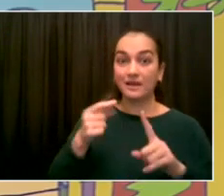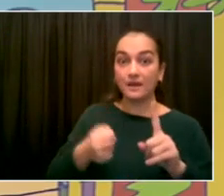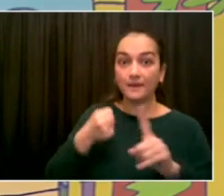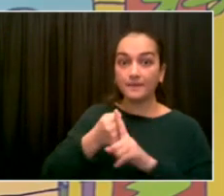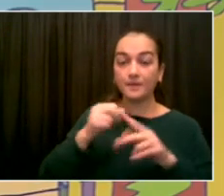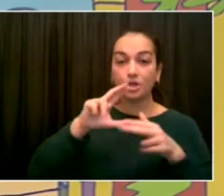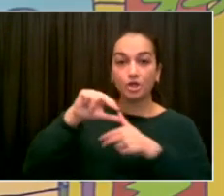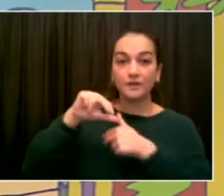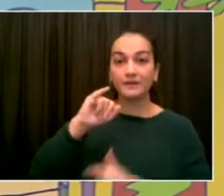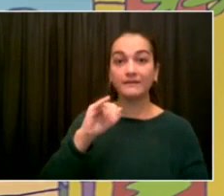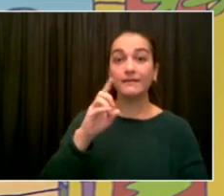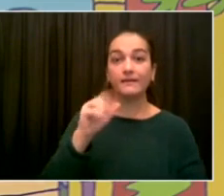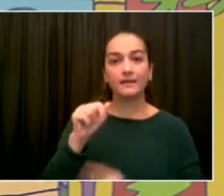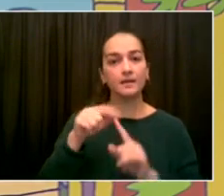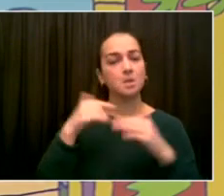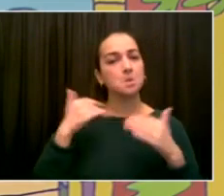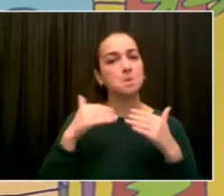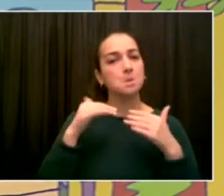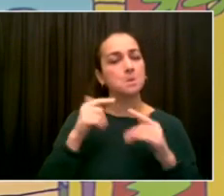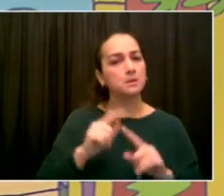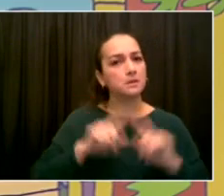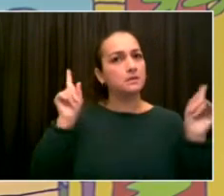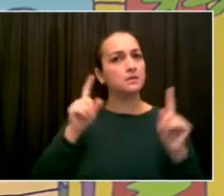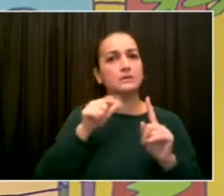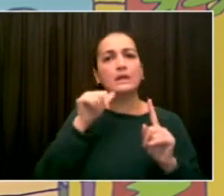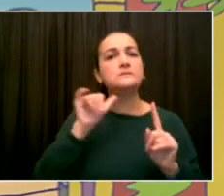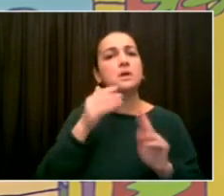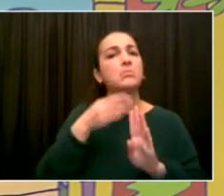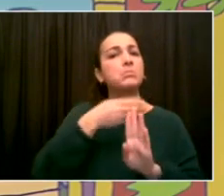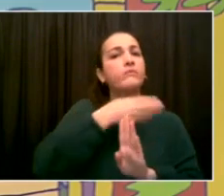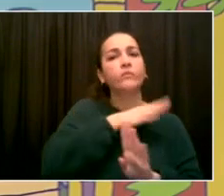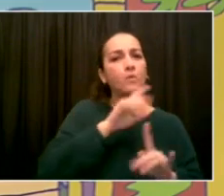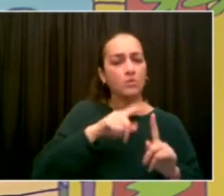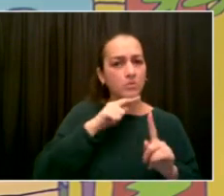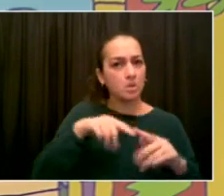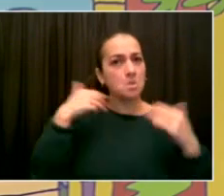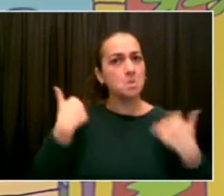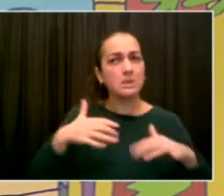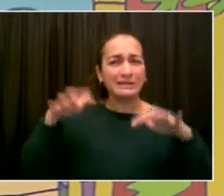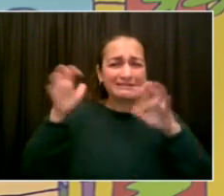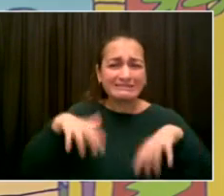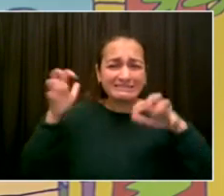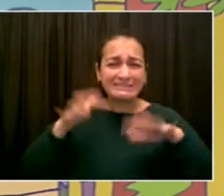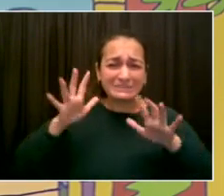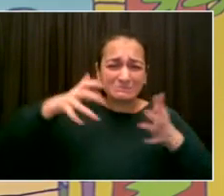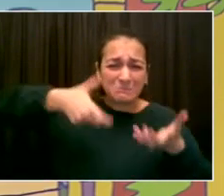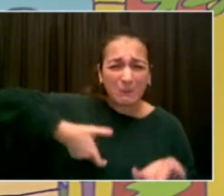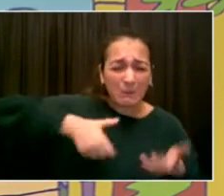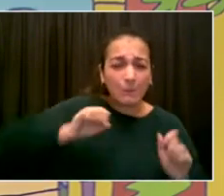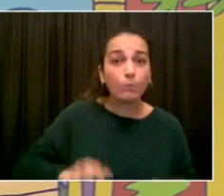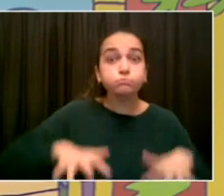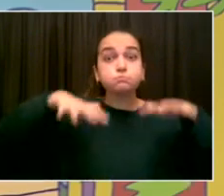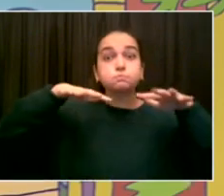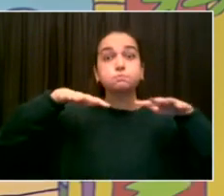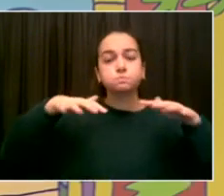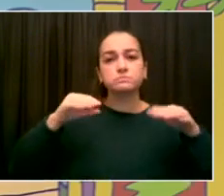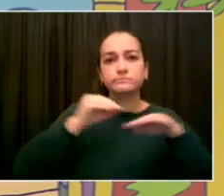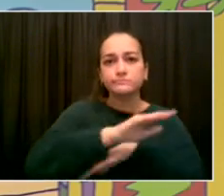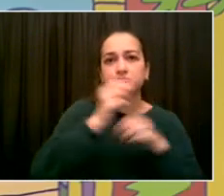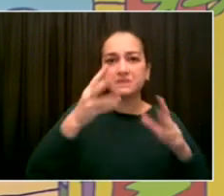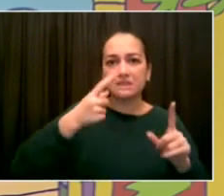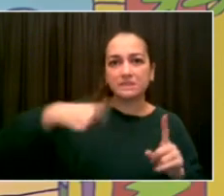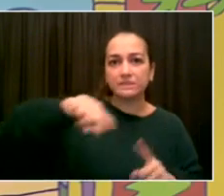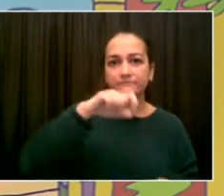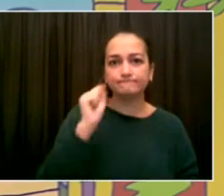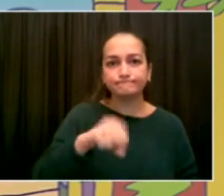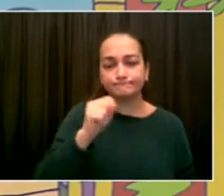of rainfall that went before. You could have perfectly clean catch basins. The sewers just could not accommodate that much water. And